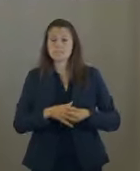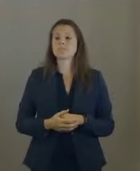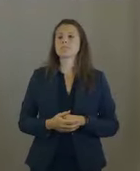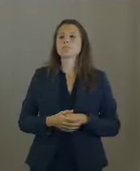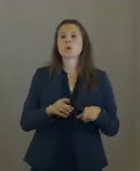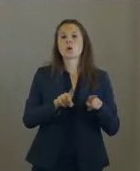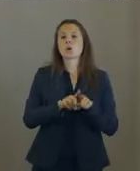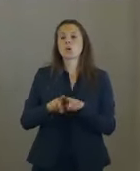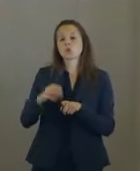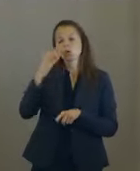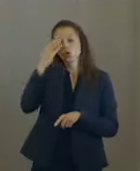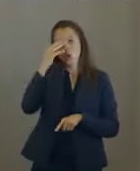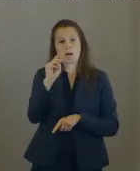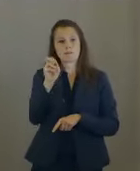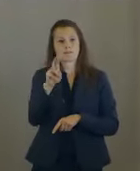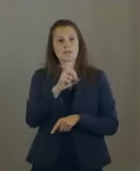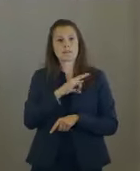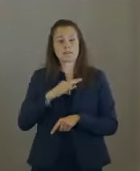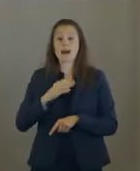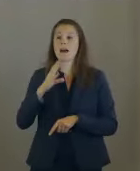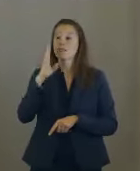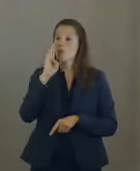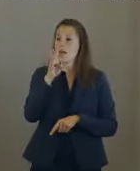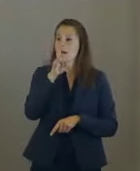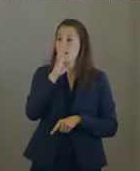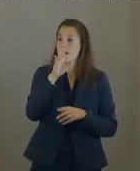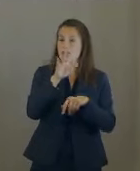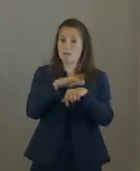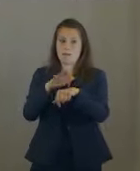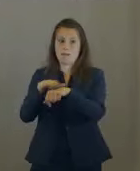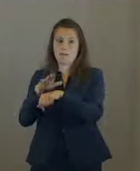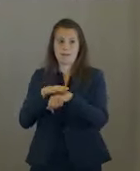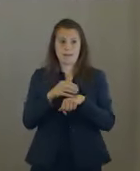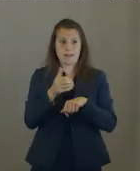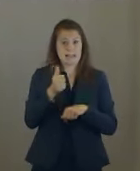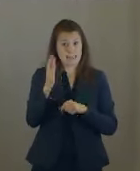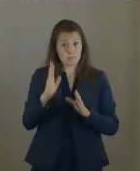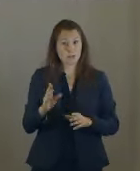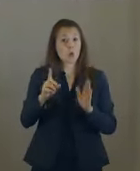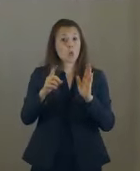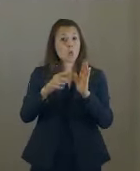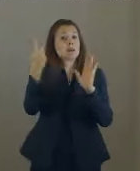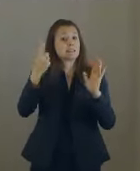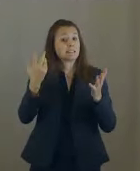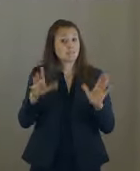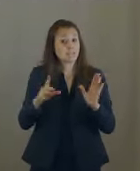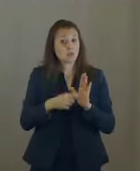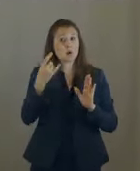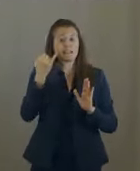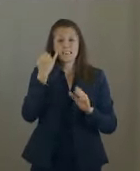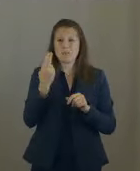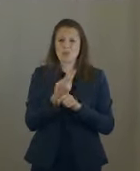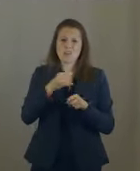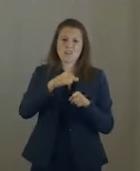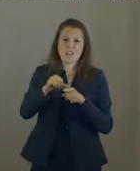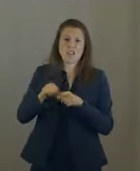be aware that MDCR staff will verbally warn any speaker only once if they use inappropriate, inflammatory,